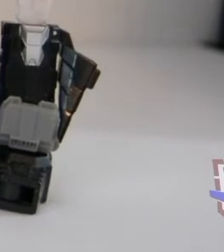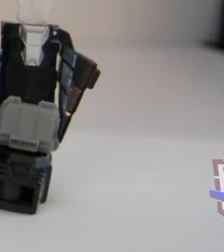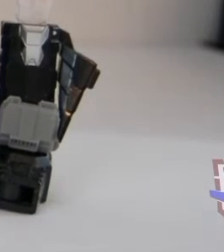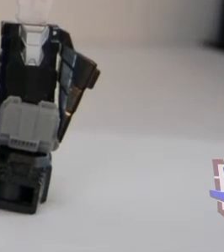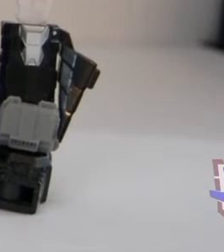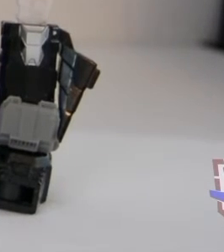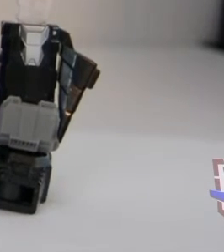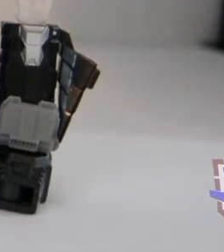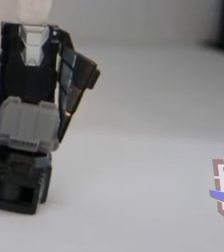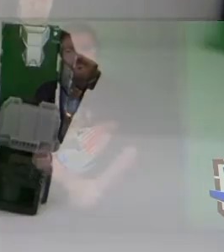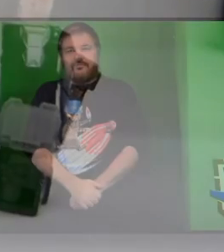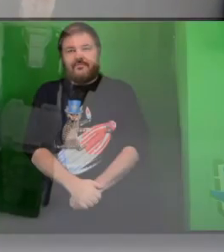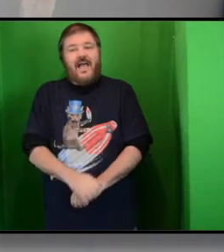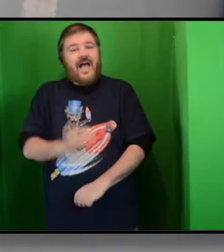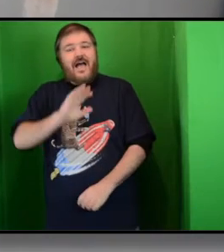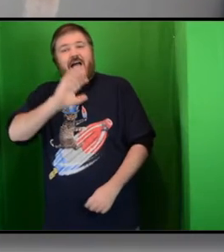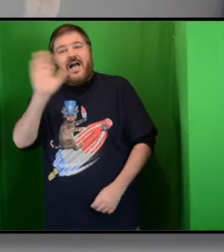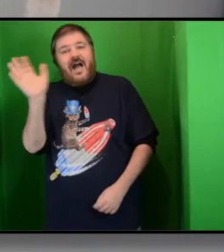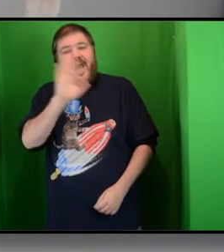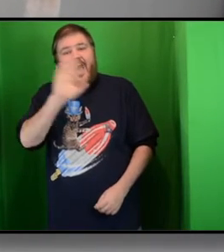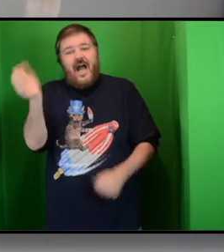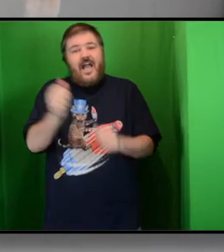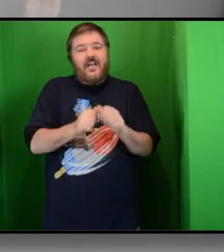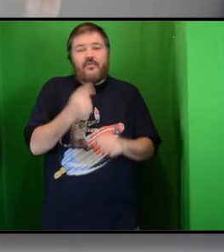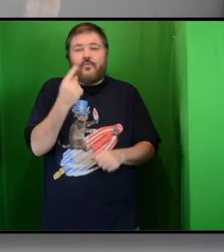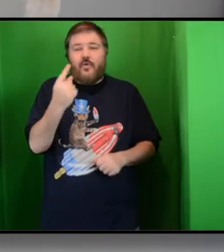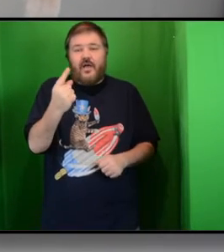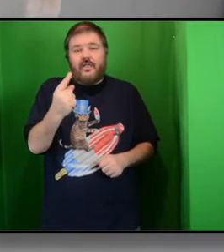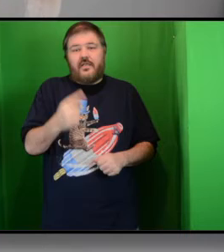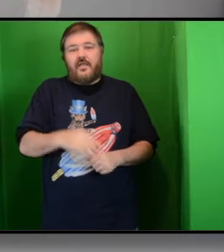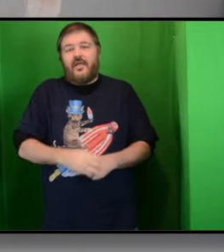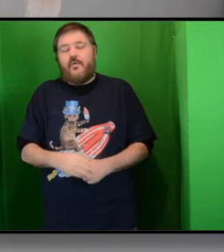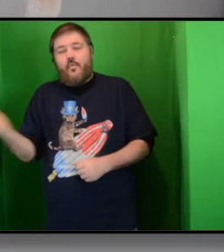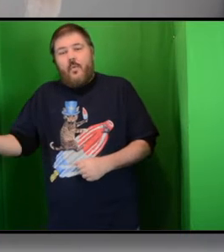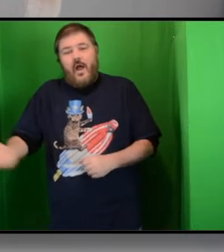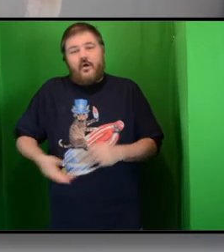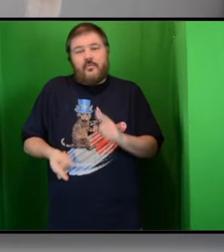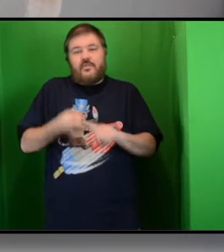Okay, so here we are with the Monsterbots from Titan's Return.